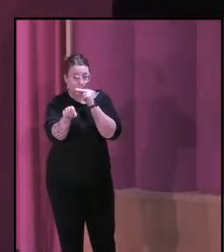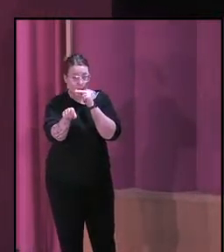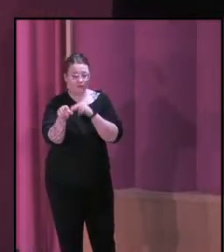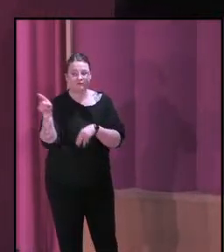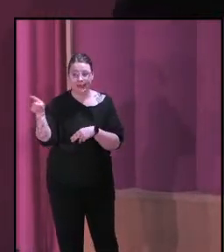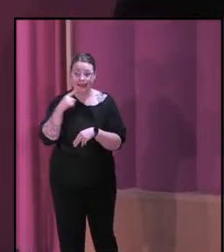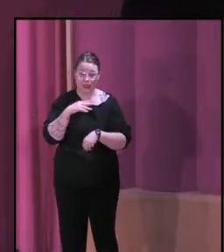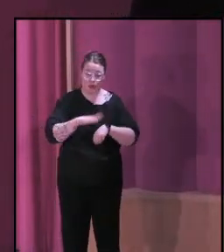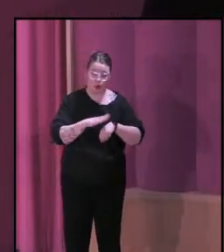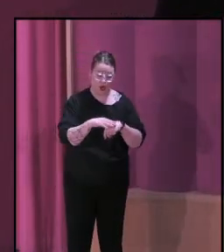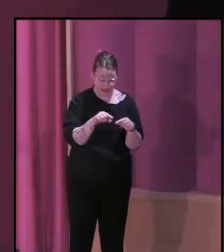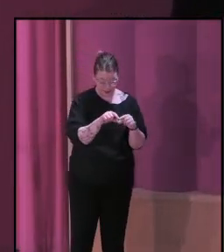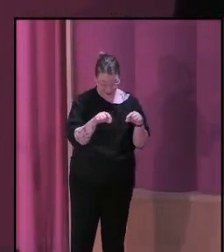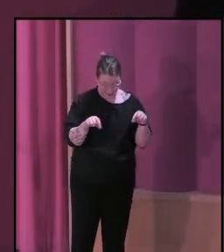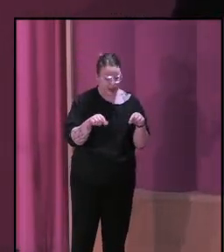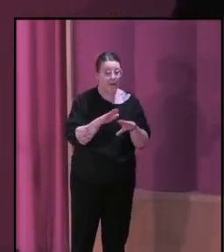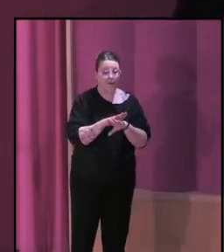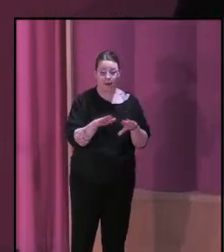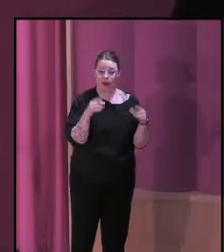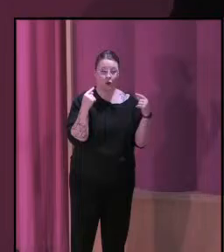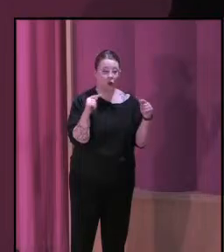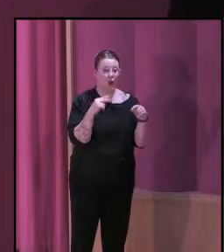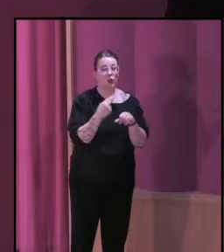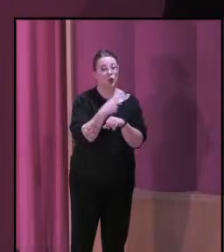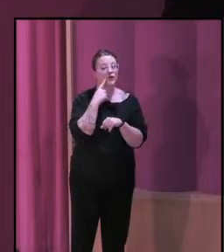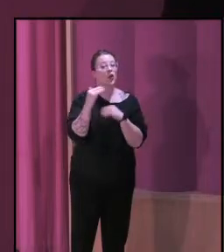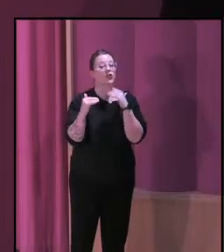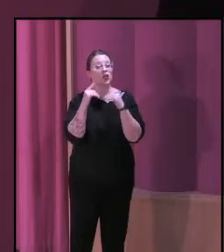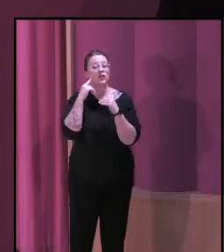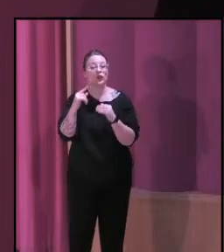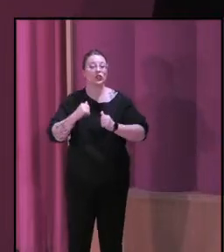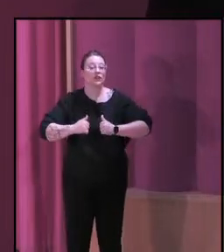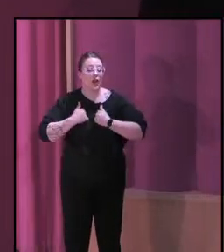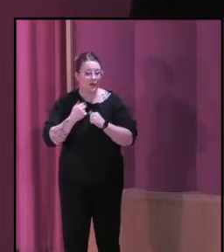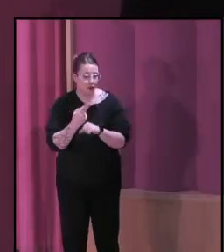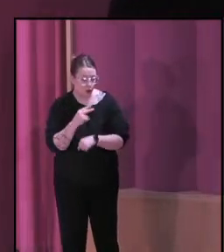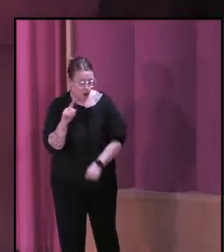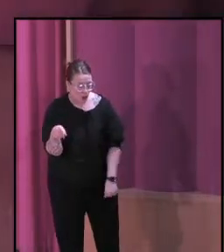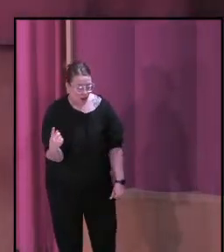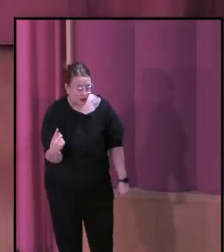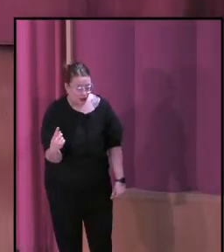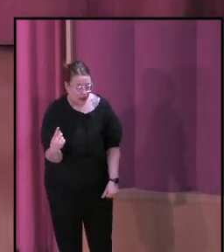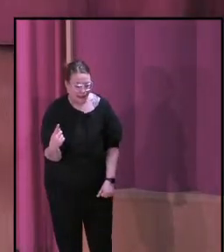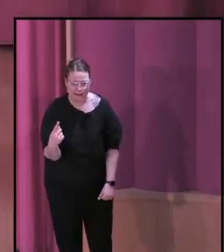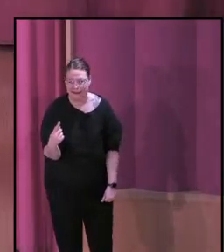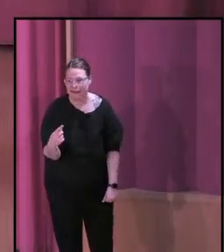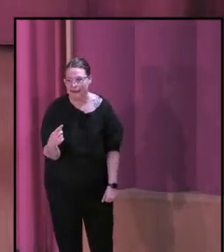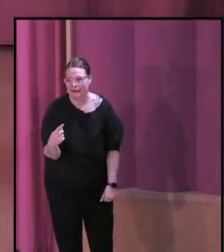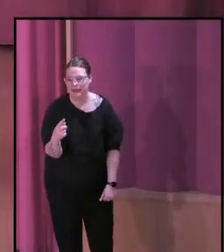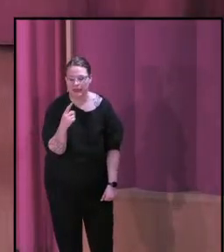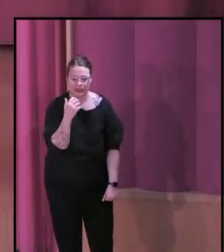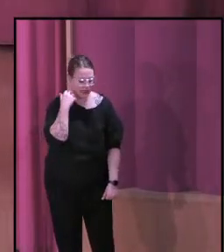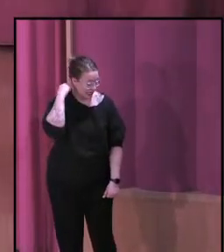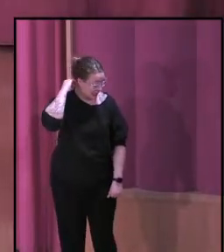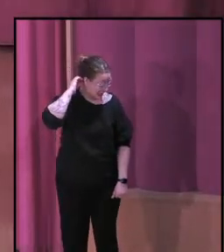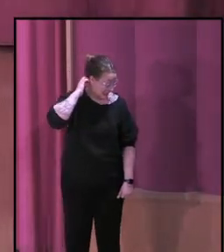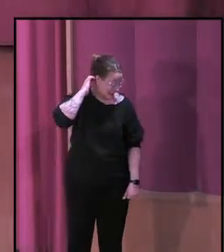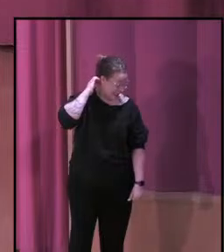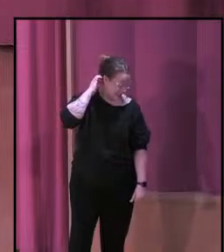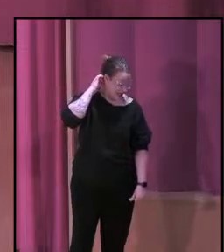be used by adults for target or survival use only. I'd say I'm doing both. You can survive off marshmallows,